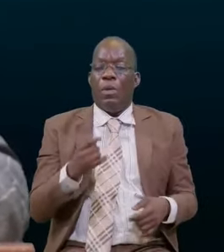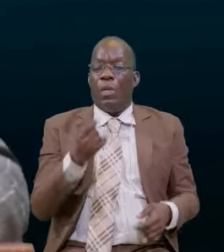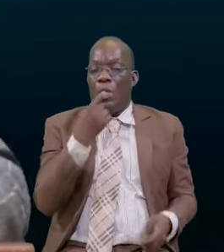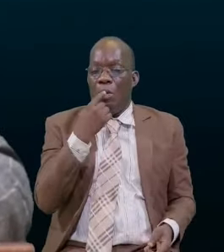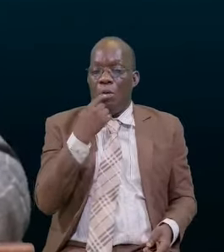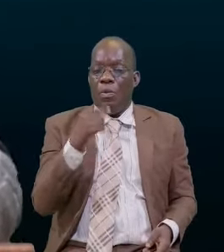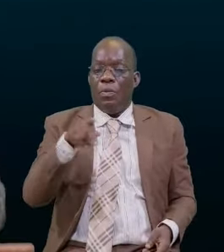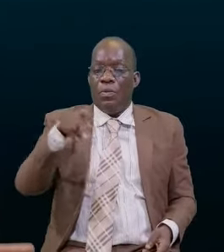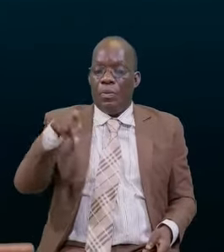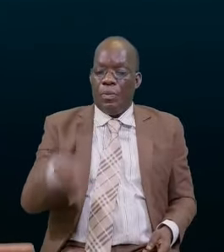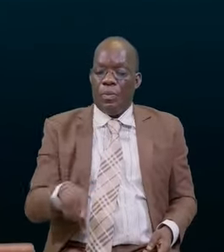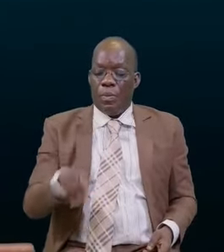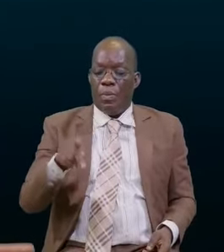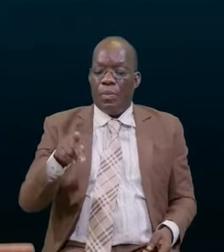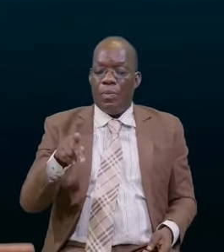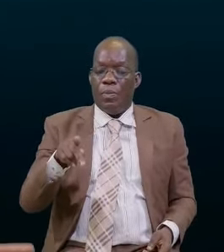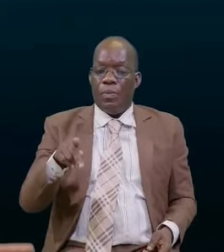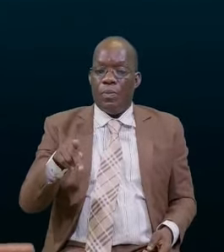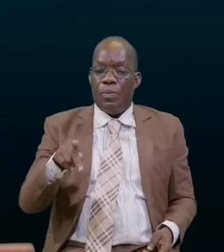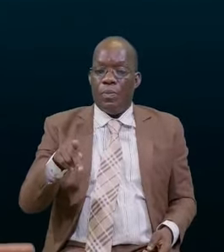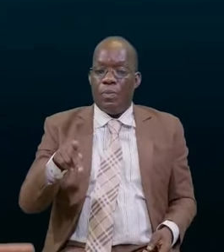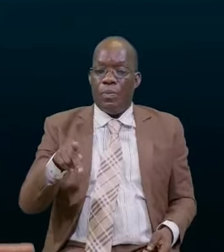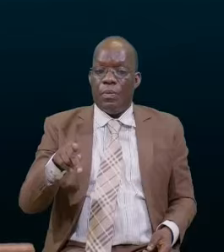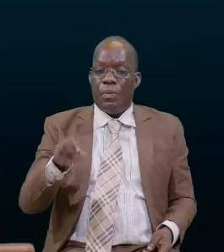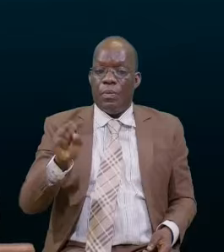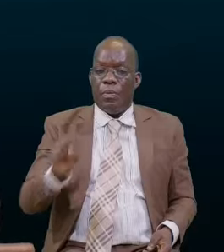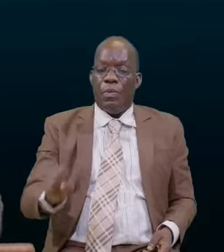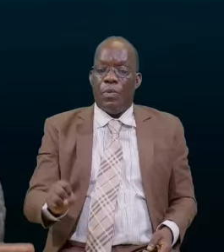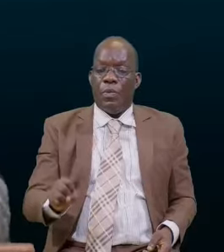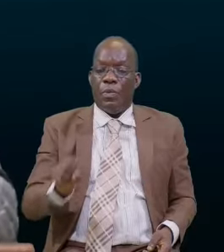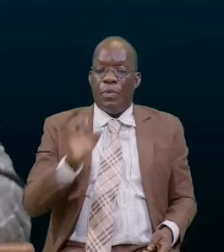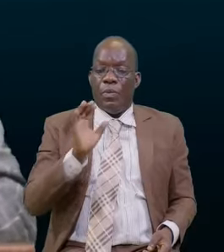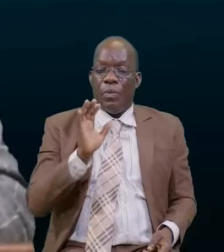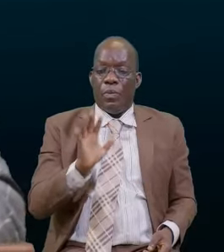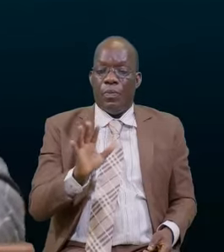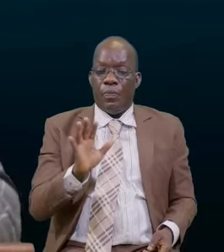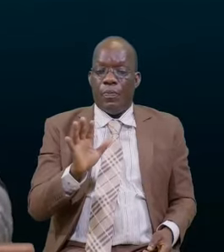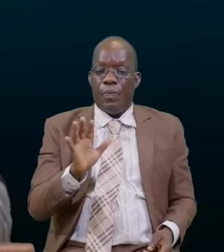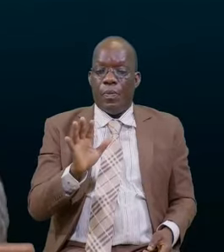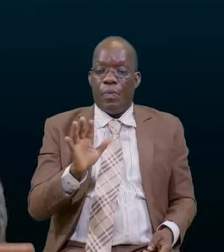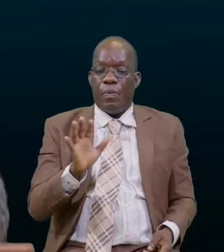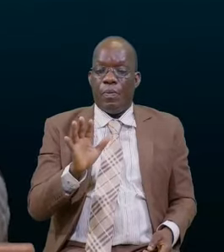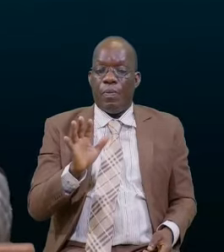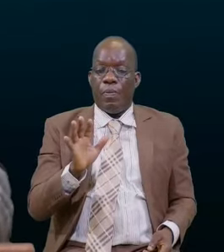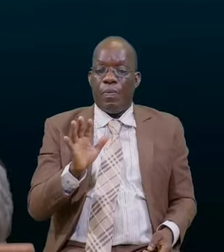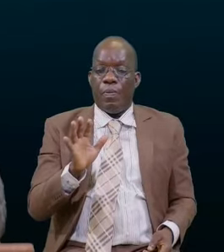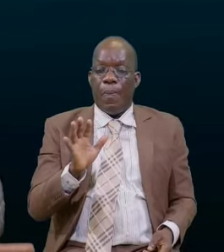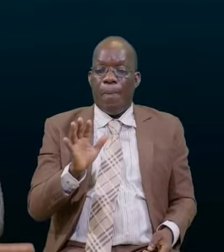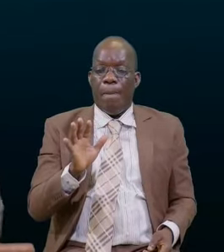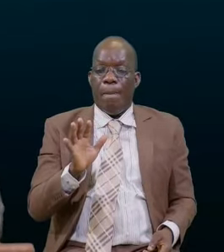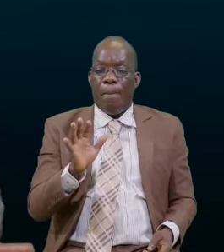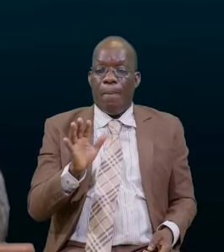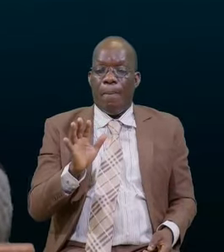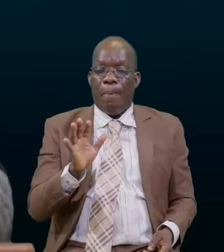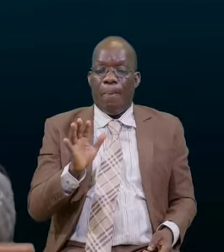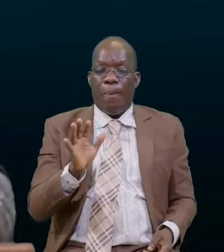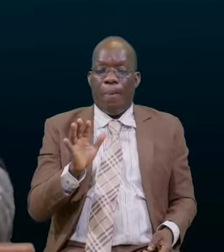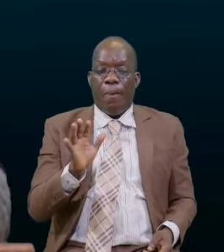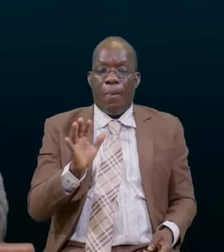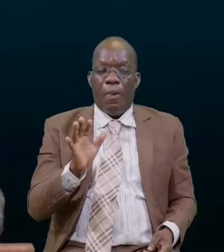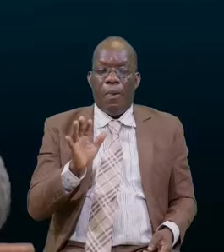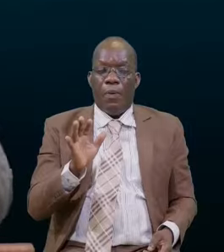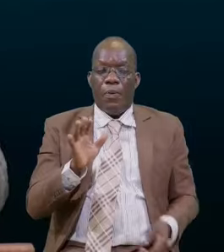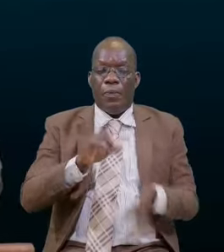chapter chapter 5 I read verse 9 Psalm chapter 5 I read verse 9